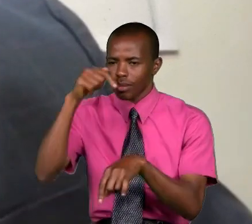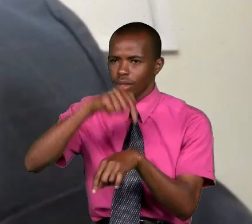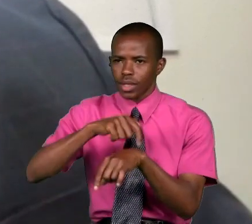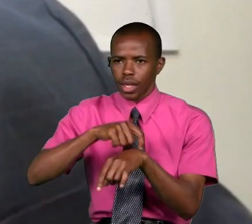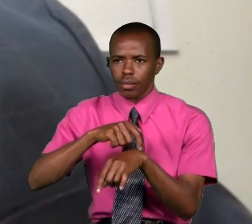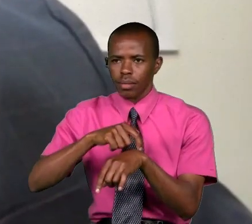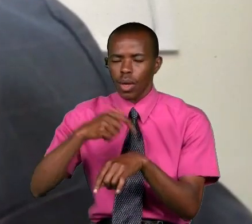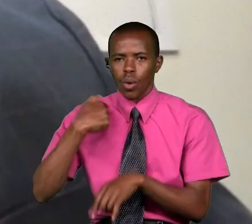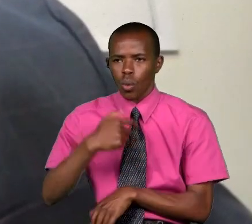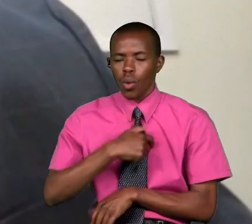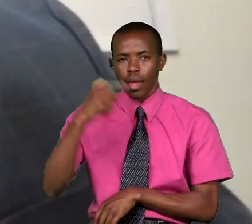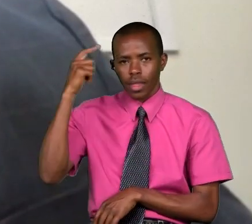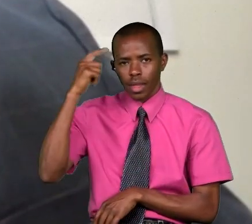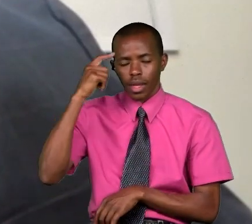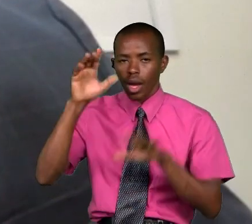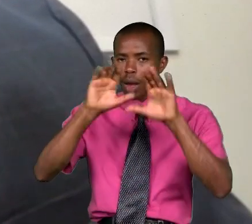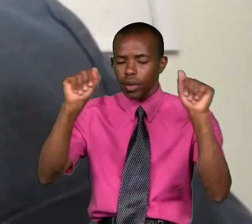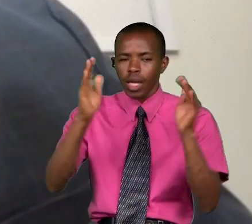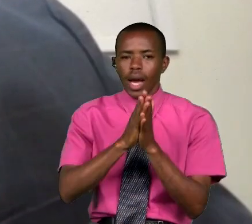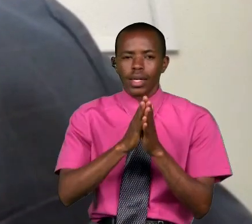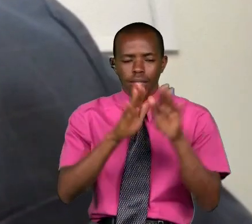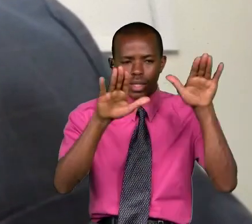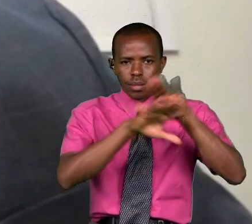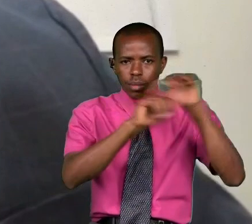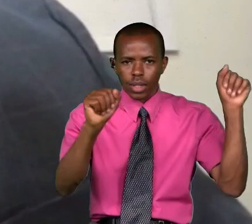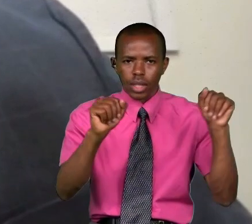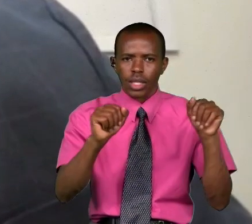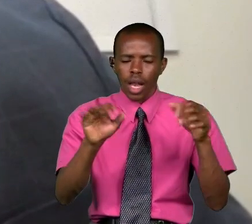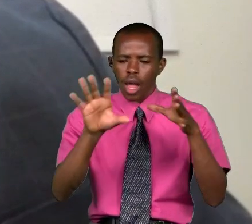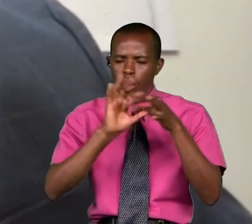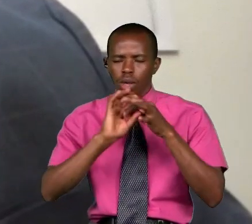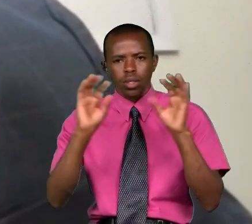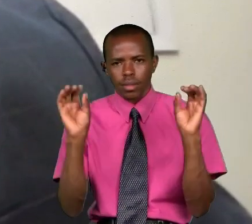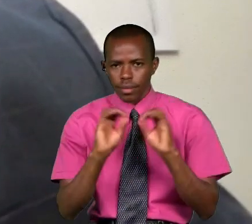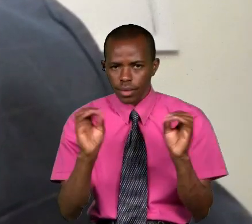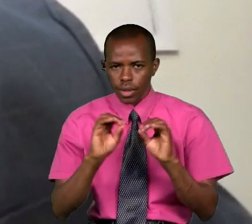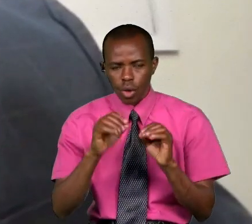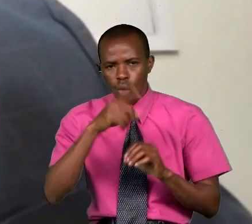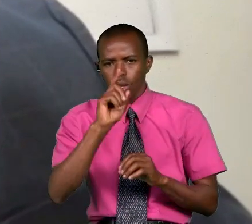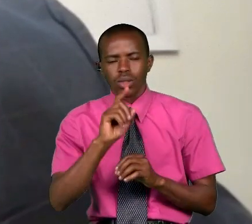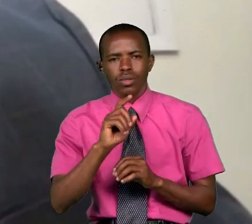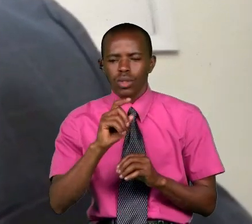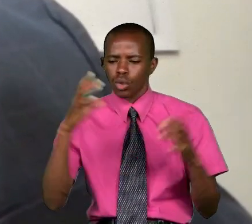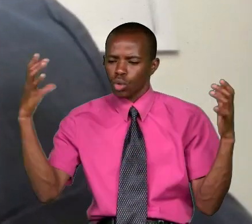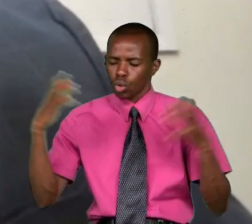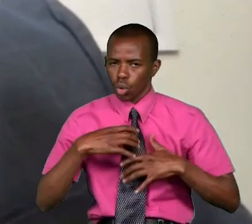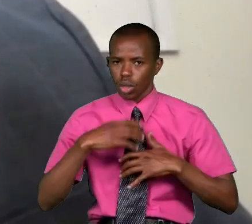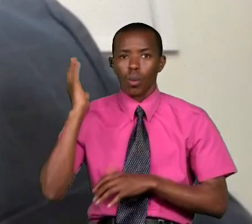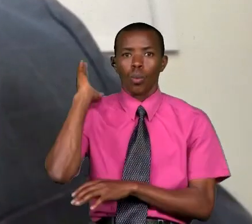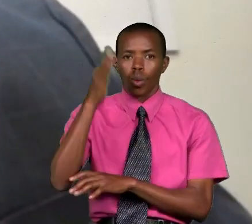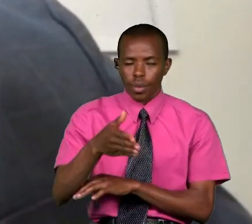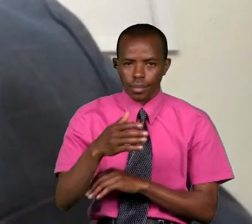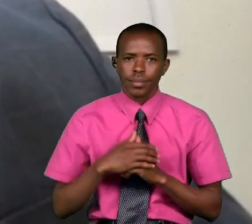we think that the president and his deputy cannot reconcile. You are going to be surprised. You are going to be